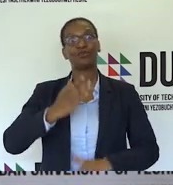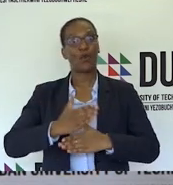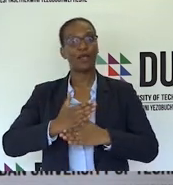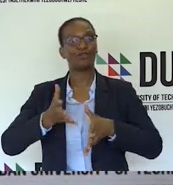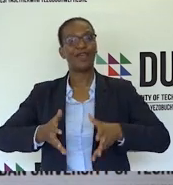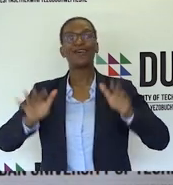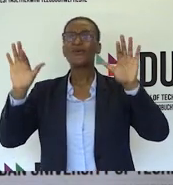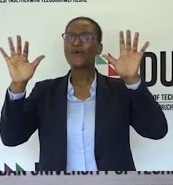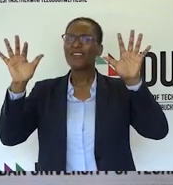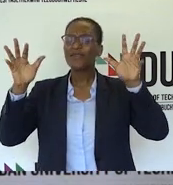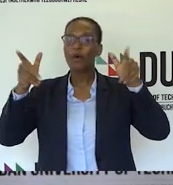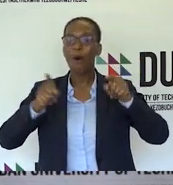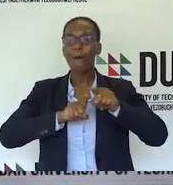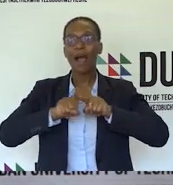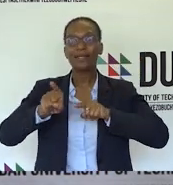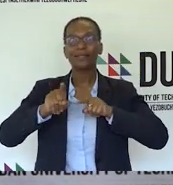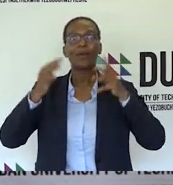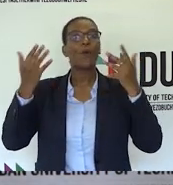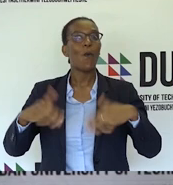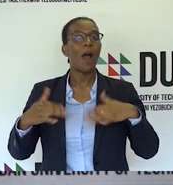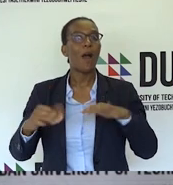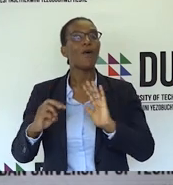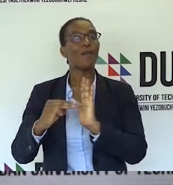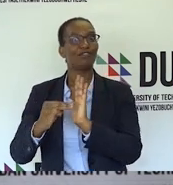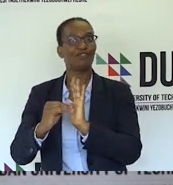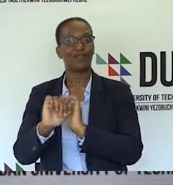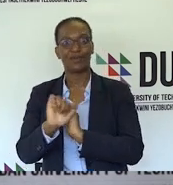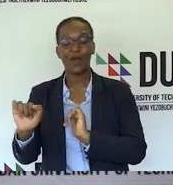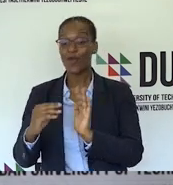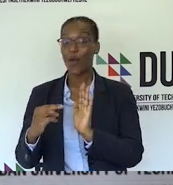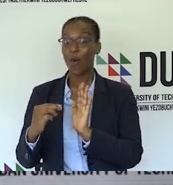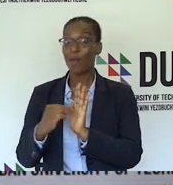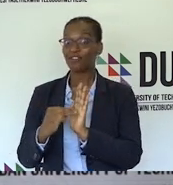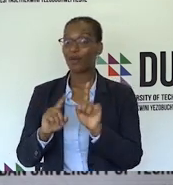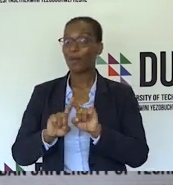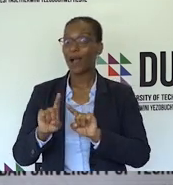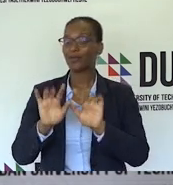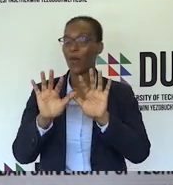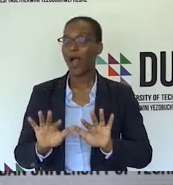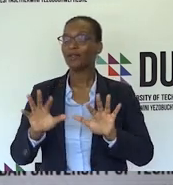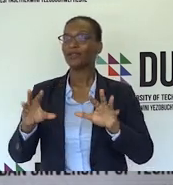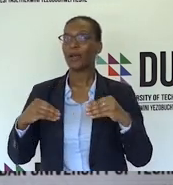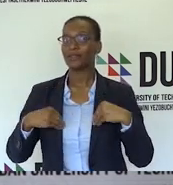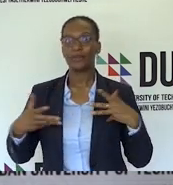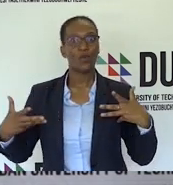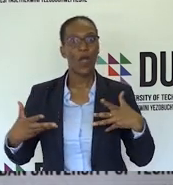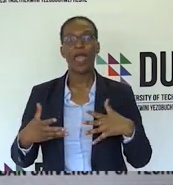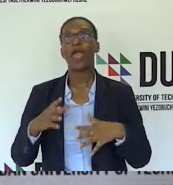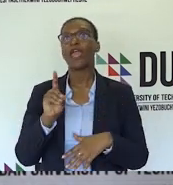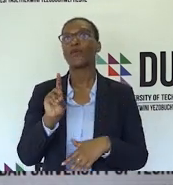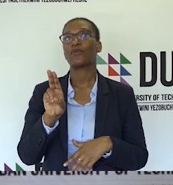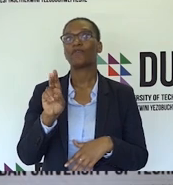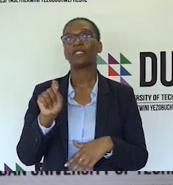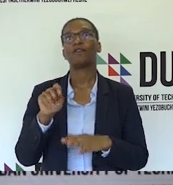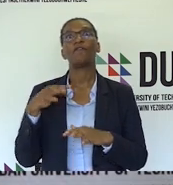today is to congratulate you on passing your grade 12. You passed it well enough to be admitted to the programs you had applied